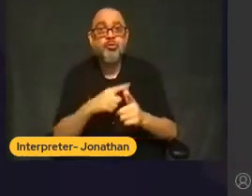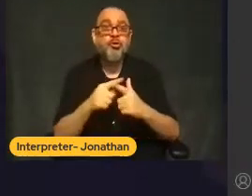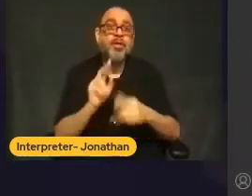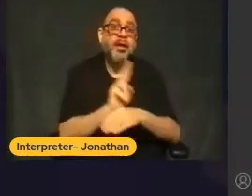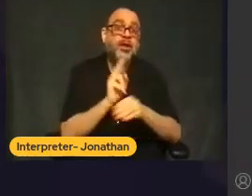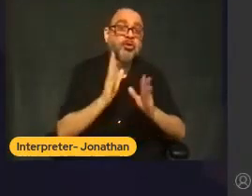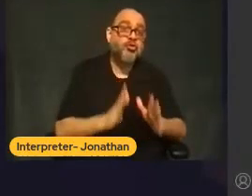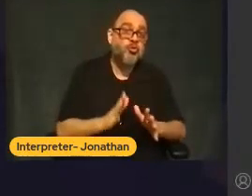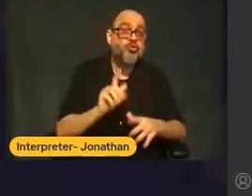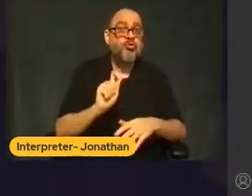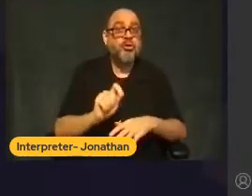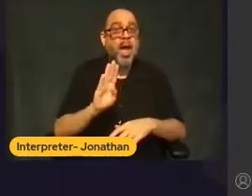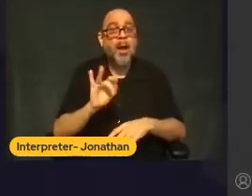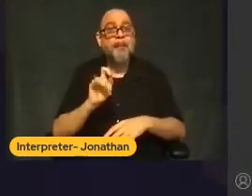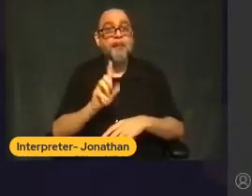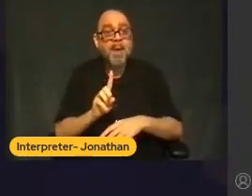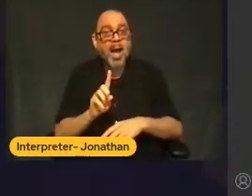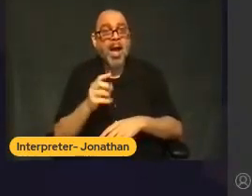handler.